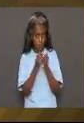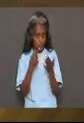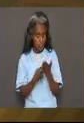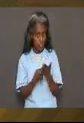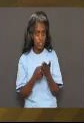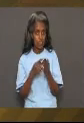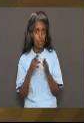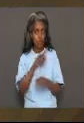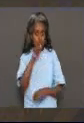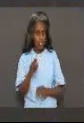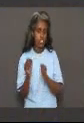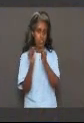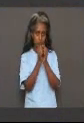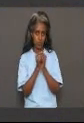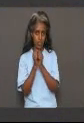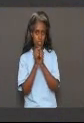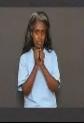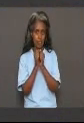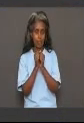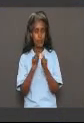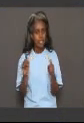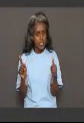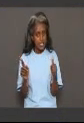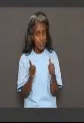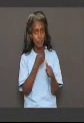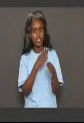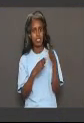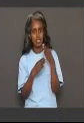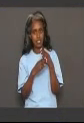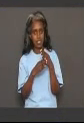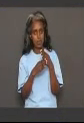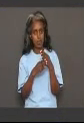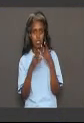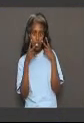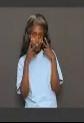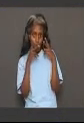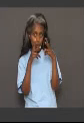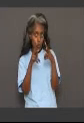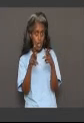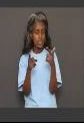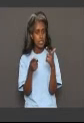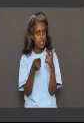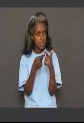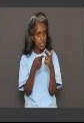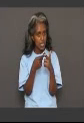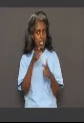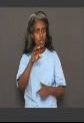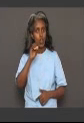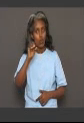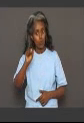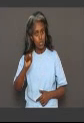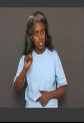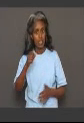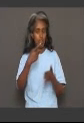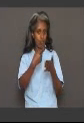question together. The first step is to look at the second cosine